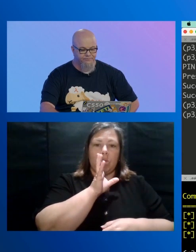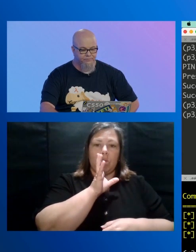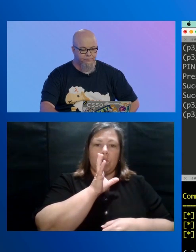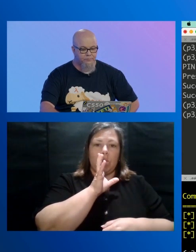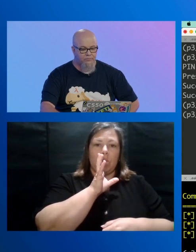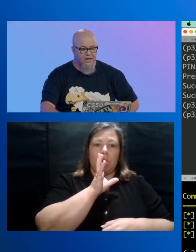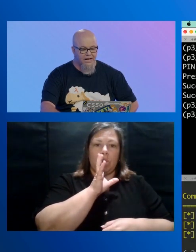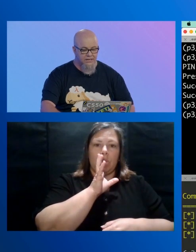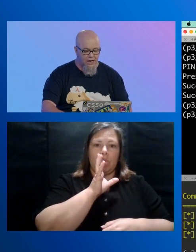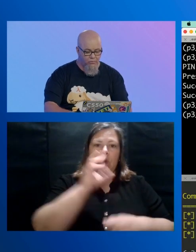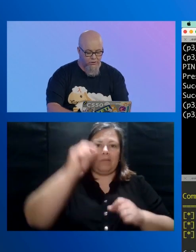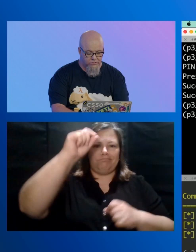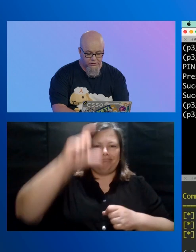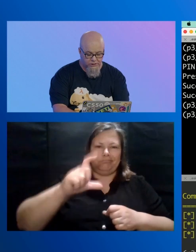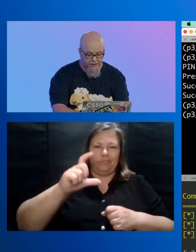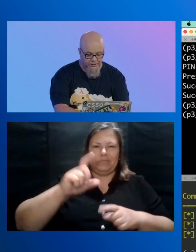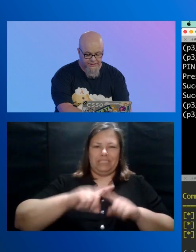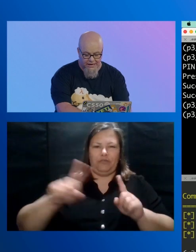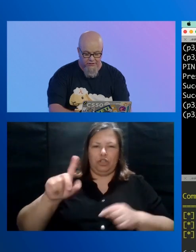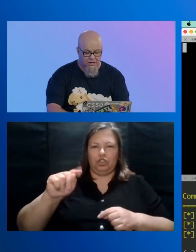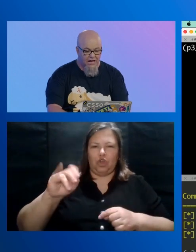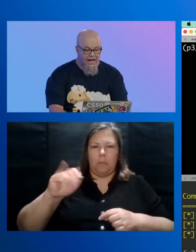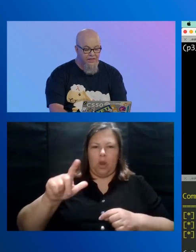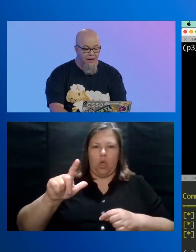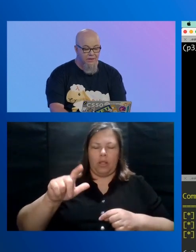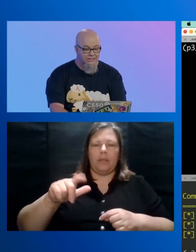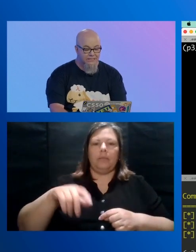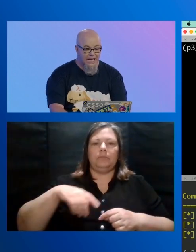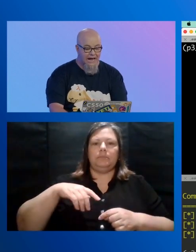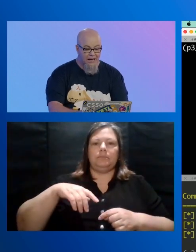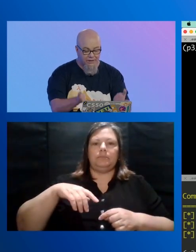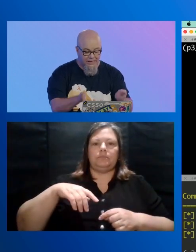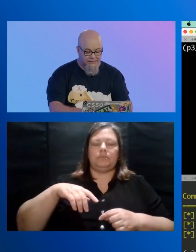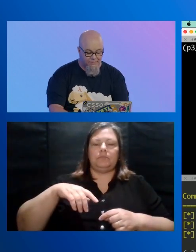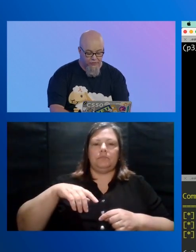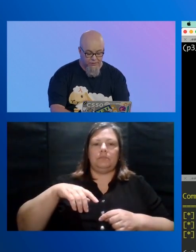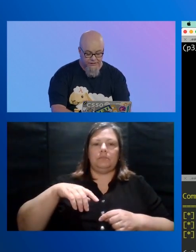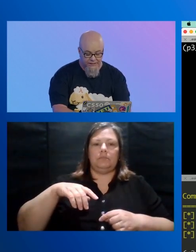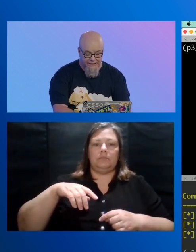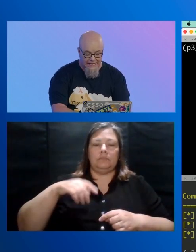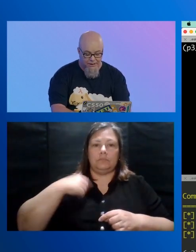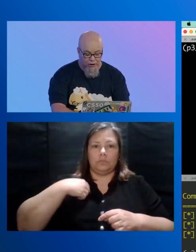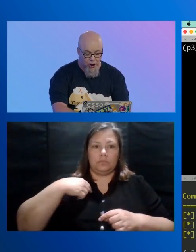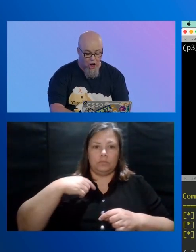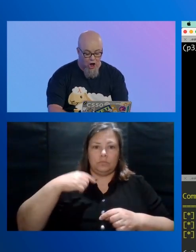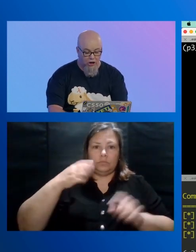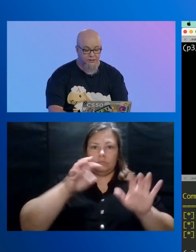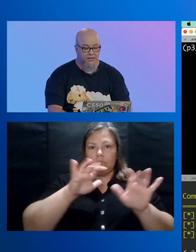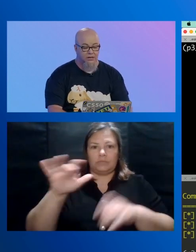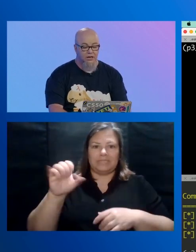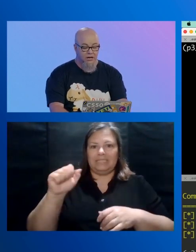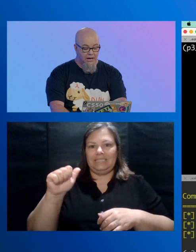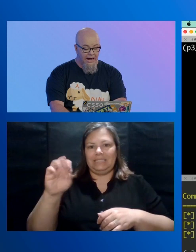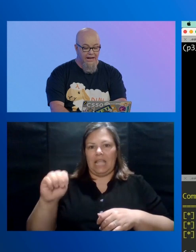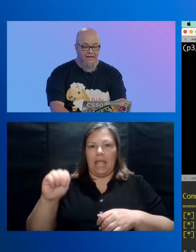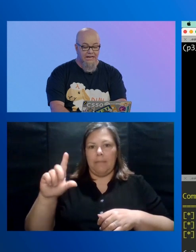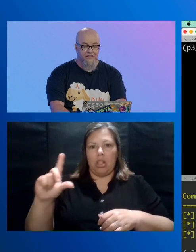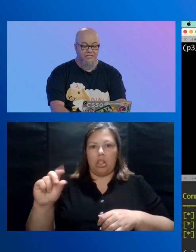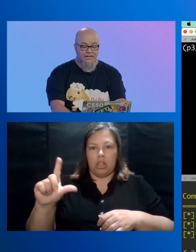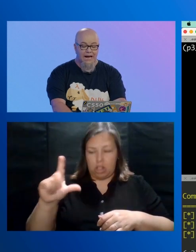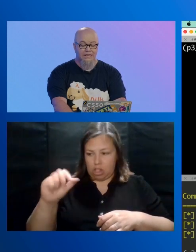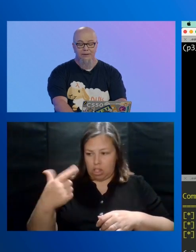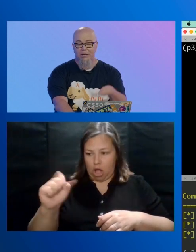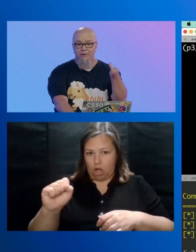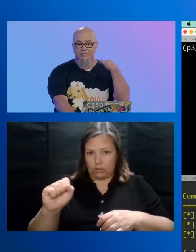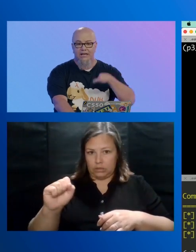here, and we'll clear this out. And then I'm going to say, I'm in that same folder, I'm going to say SAM logs, and again,